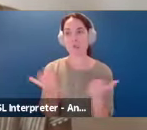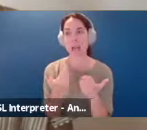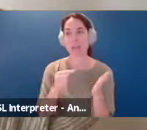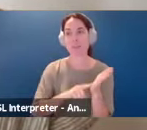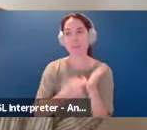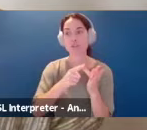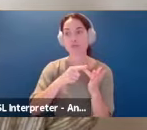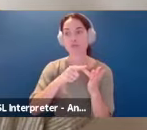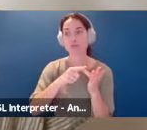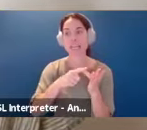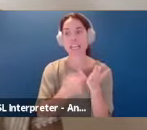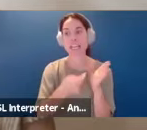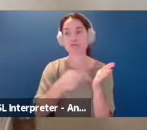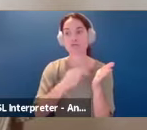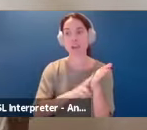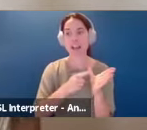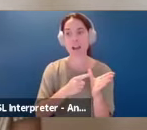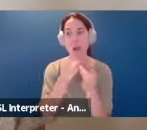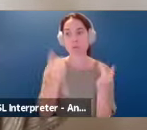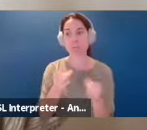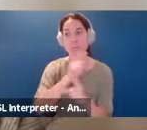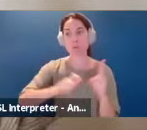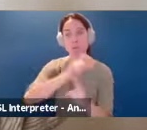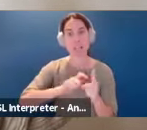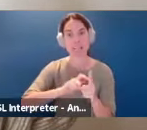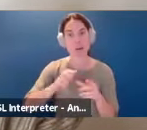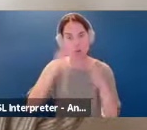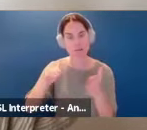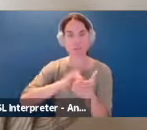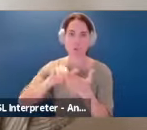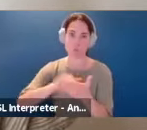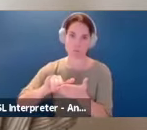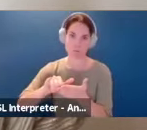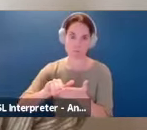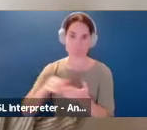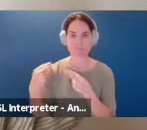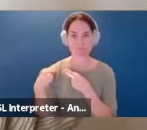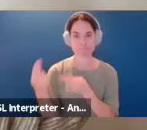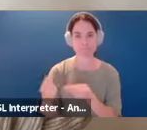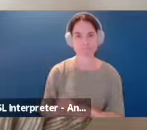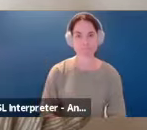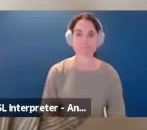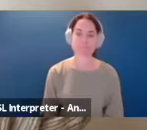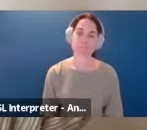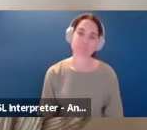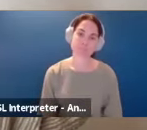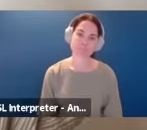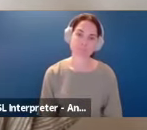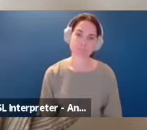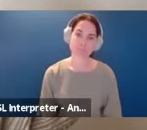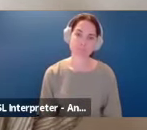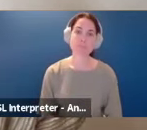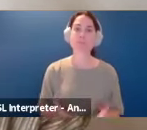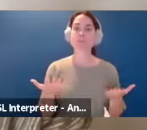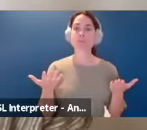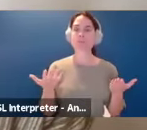white and i'm just curious when i say that when i say white people or whiteness what